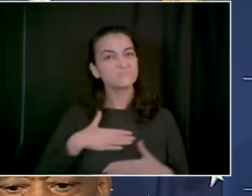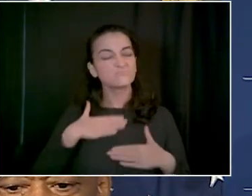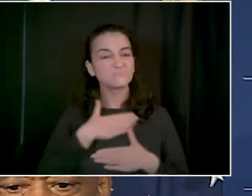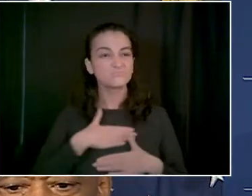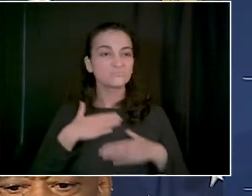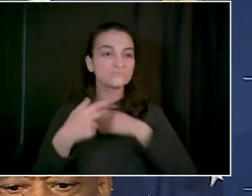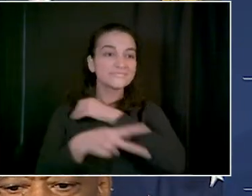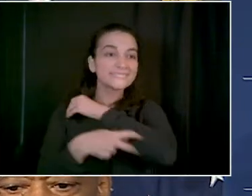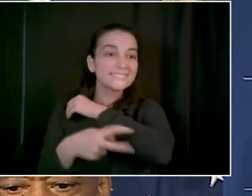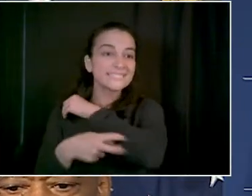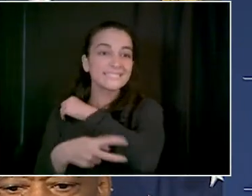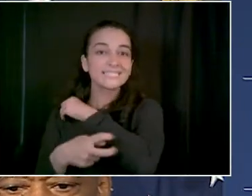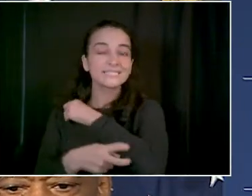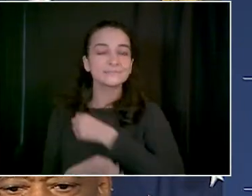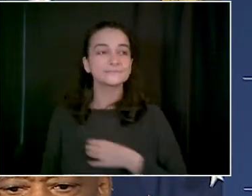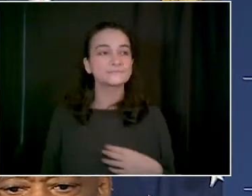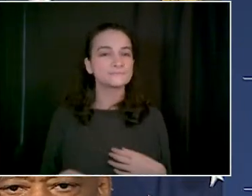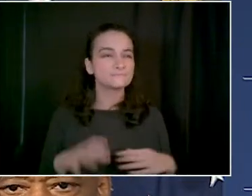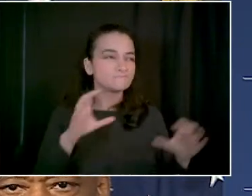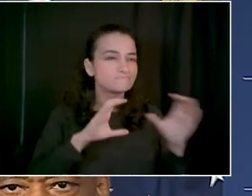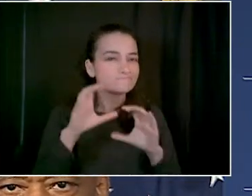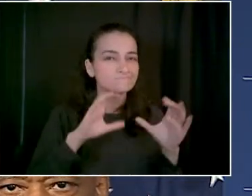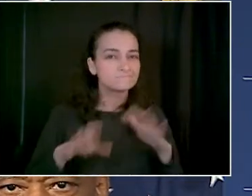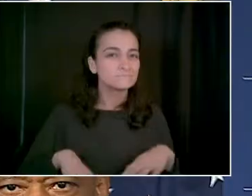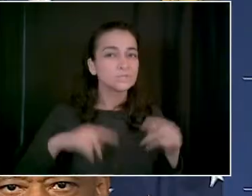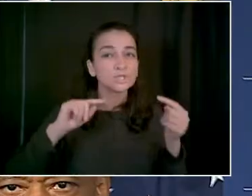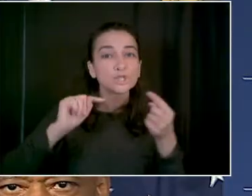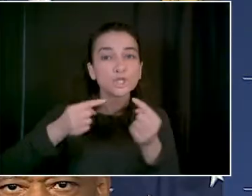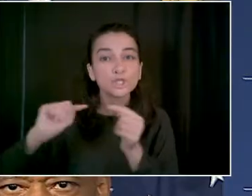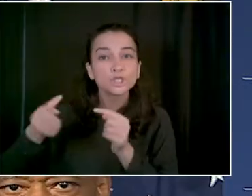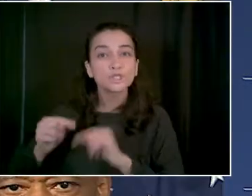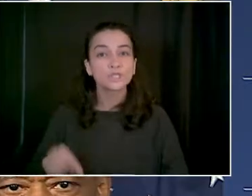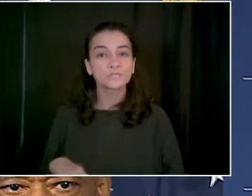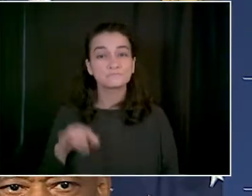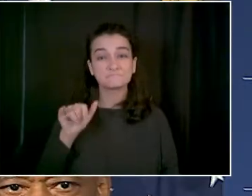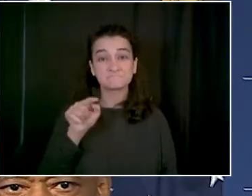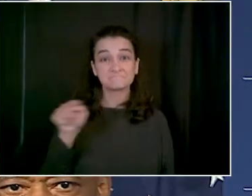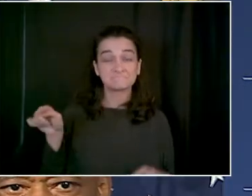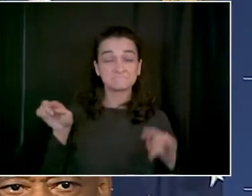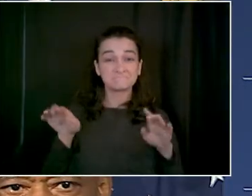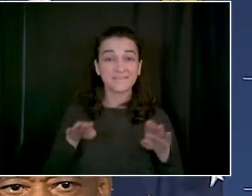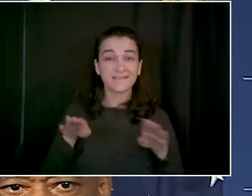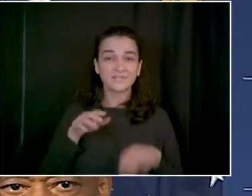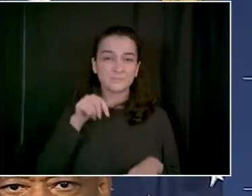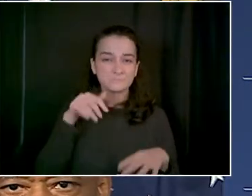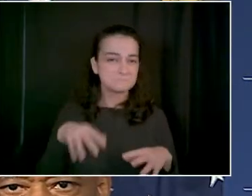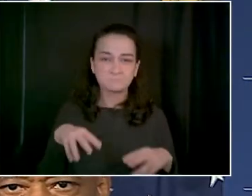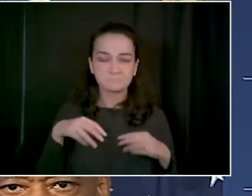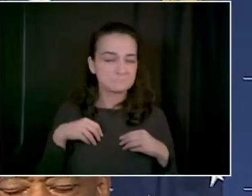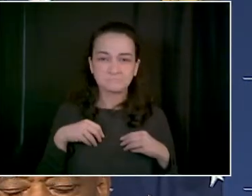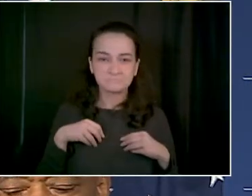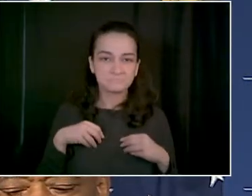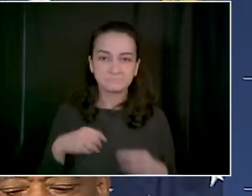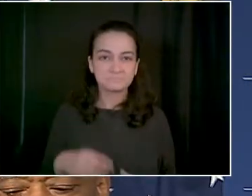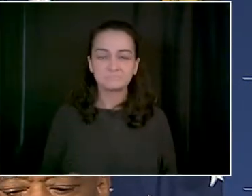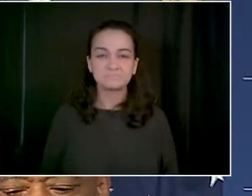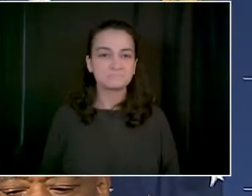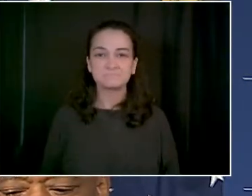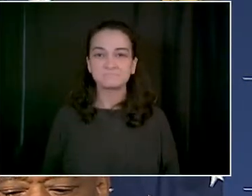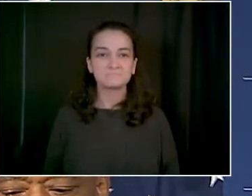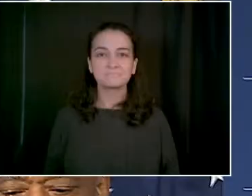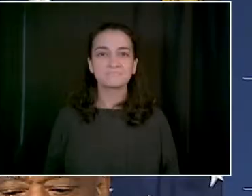system failure. It's what happens when repeat offenders are allowed to cycle through arrest after arrest without meaningful